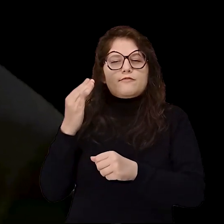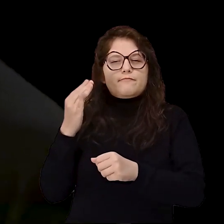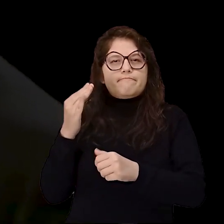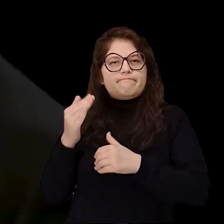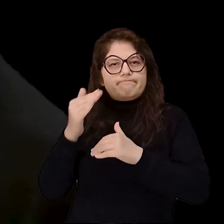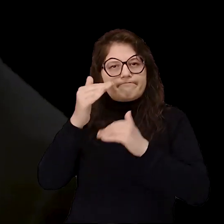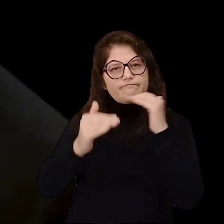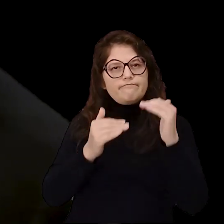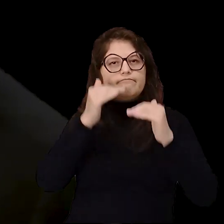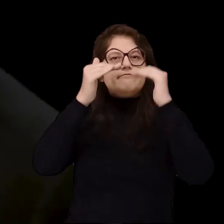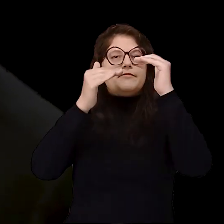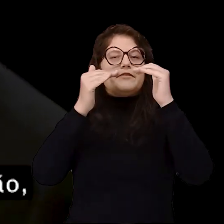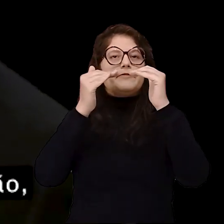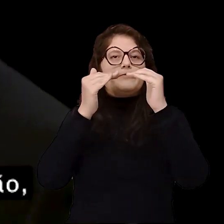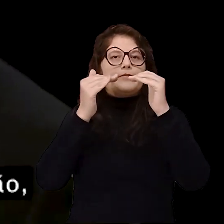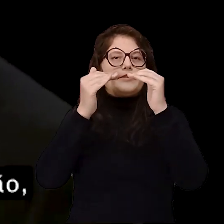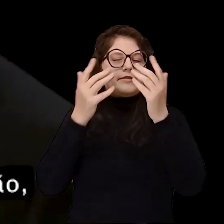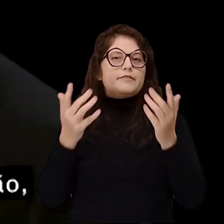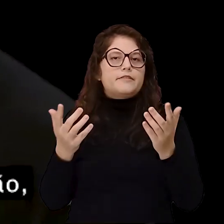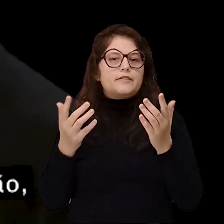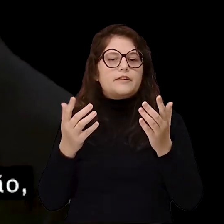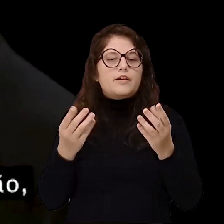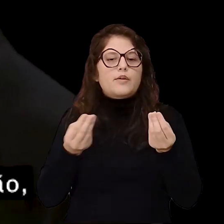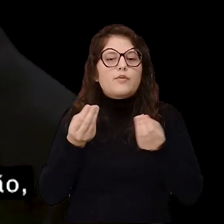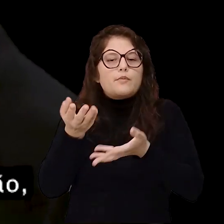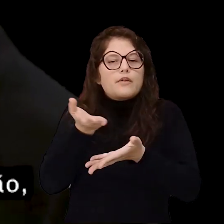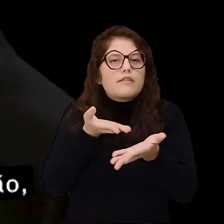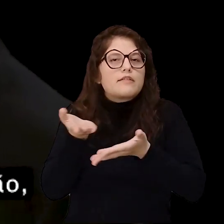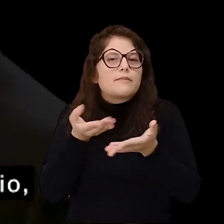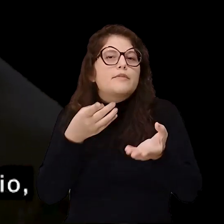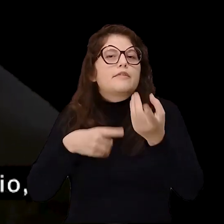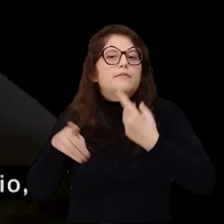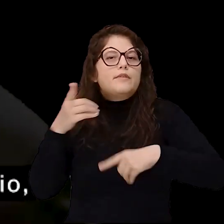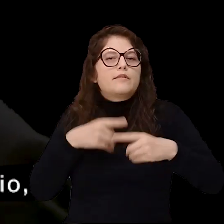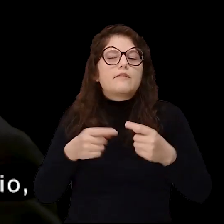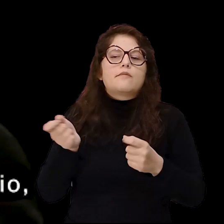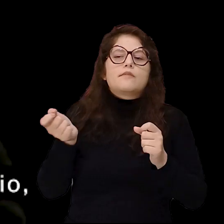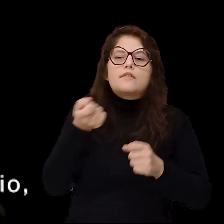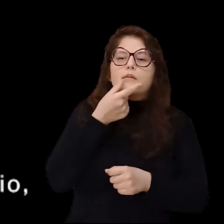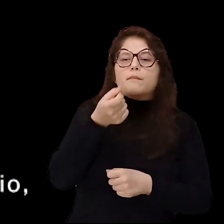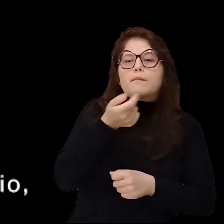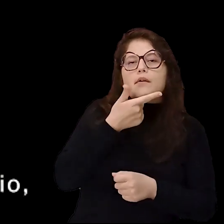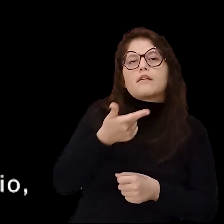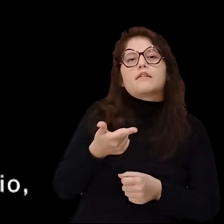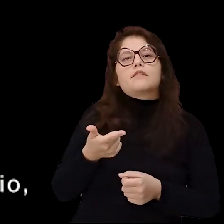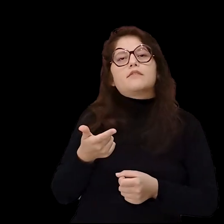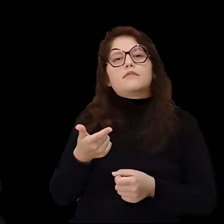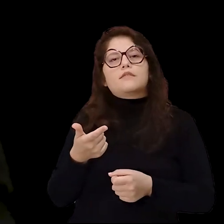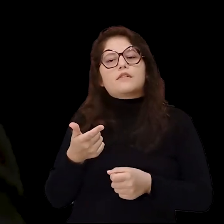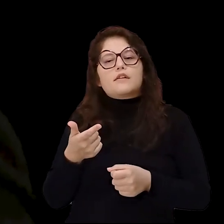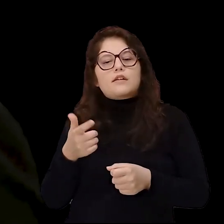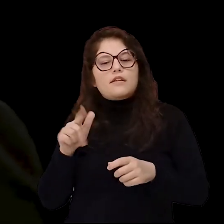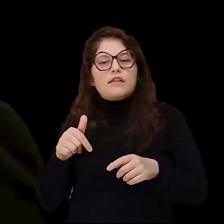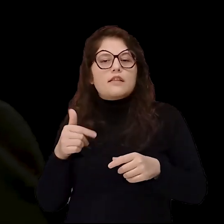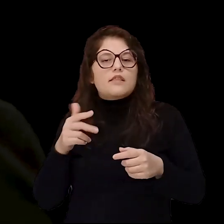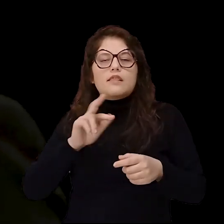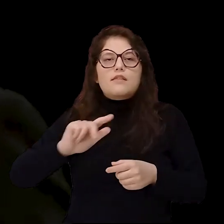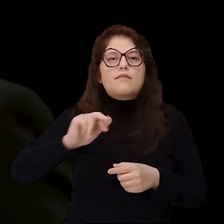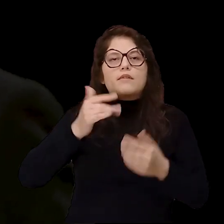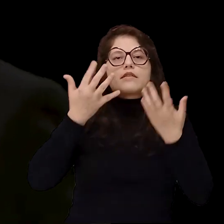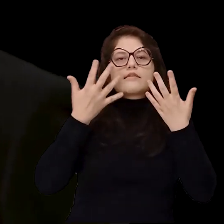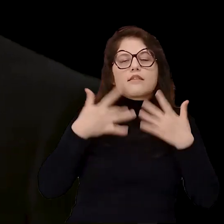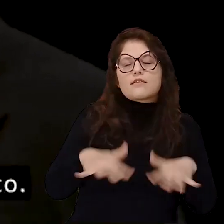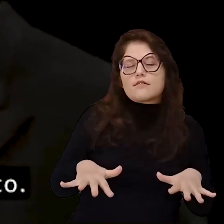imperative that seems to be all around us, that treatment of depression, the medications and so on, are an artifice and that it's not